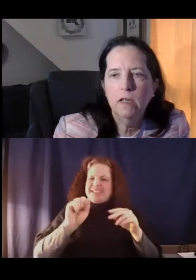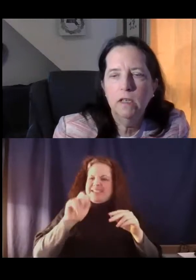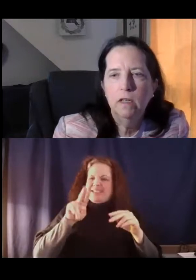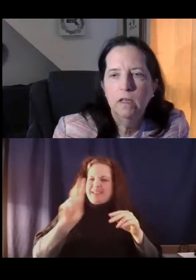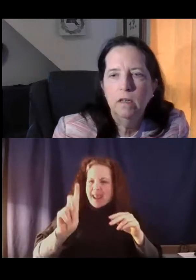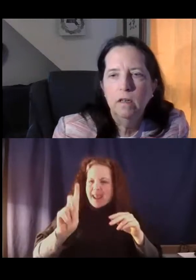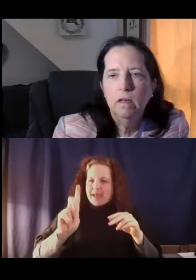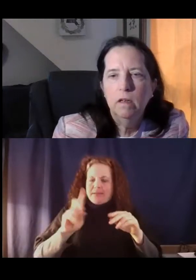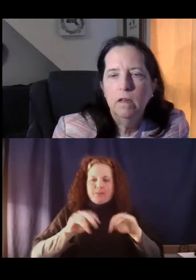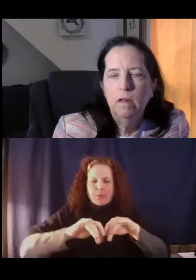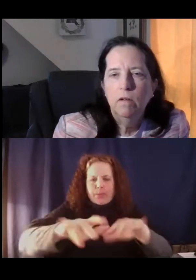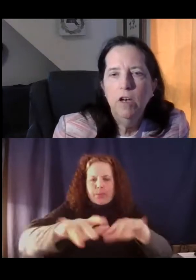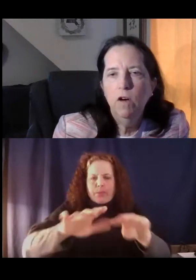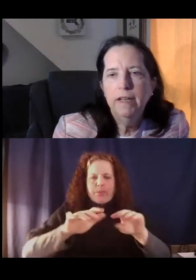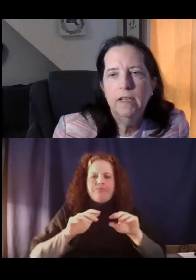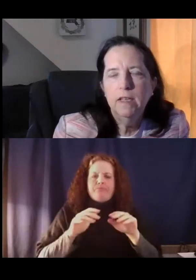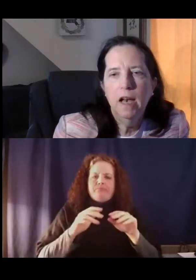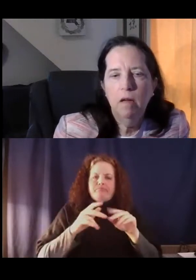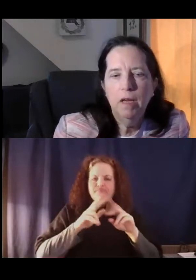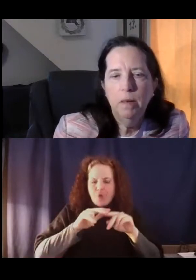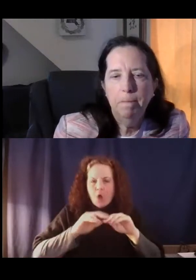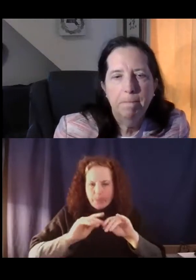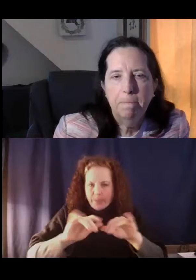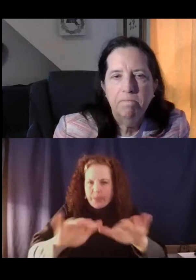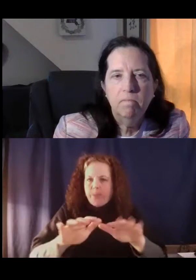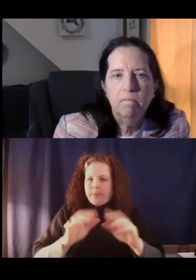sidewalks? We know that does not happen.